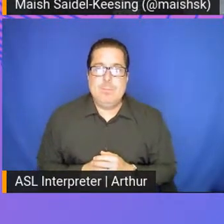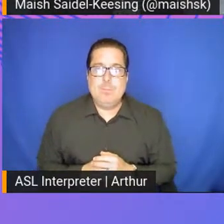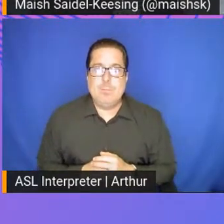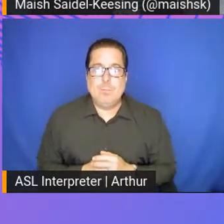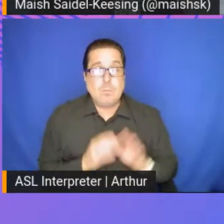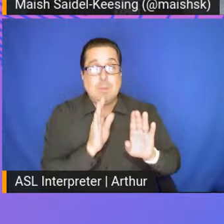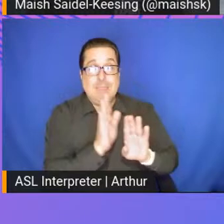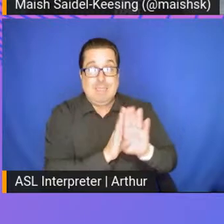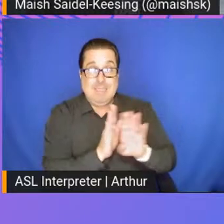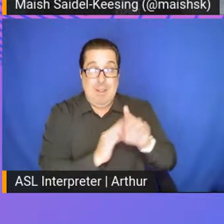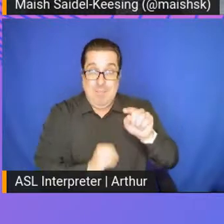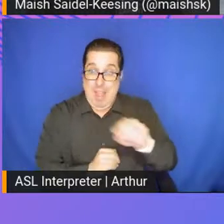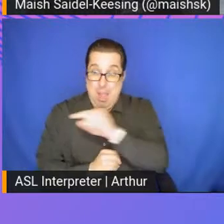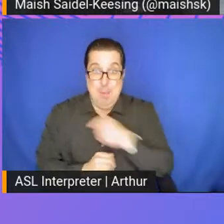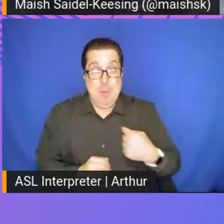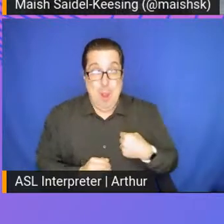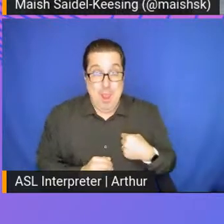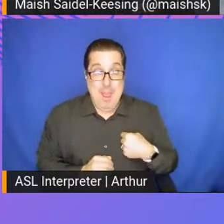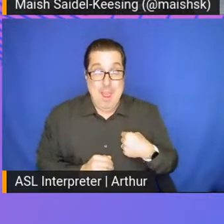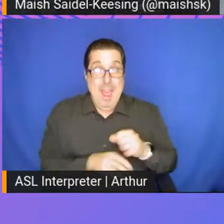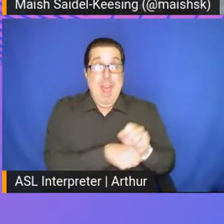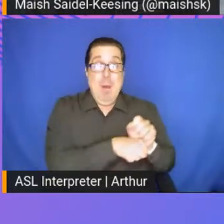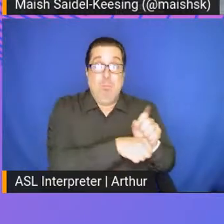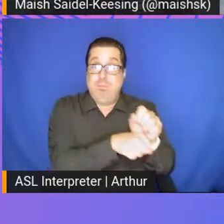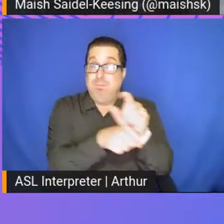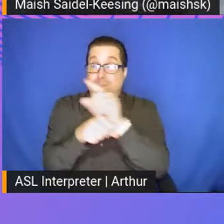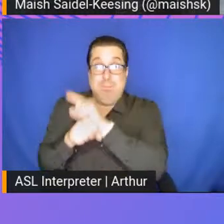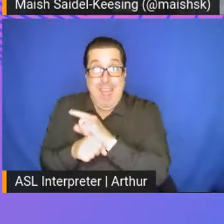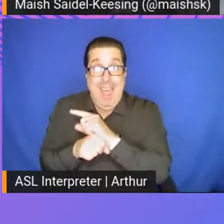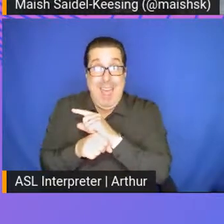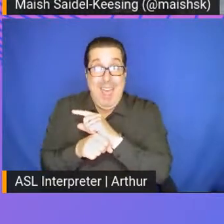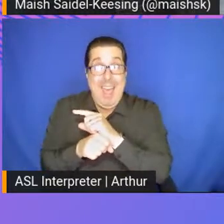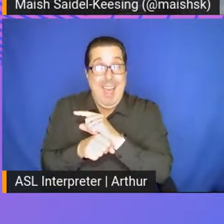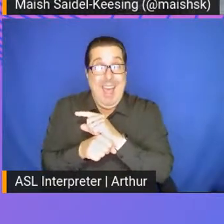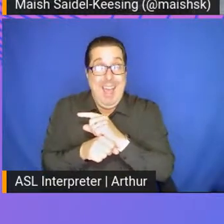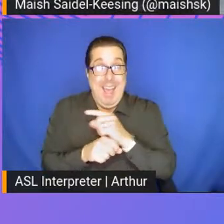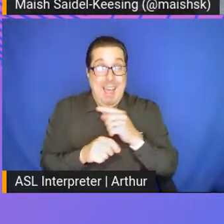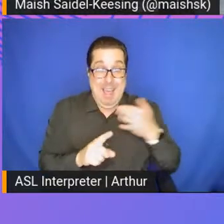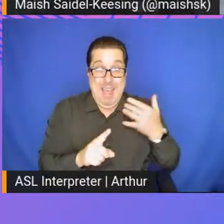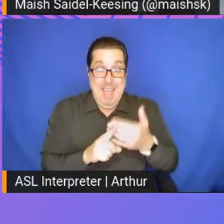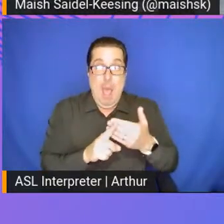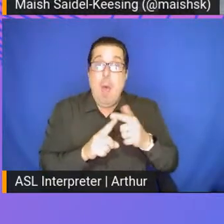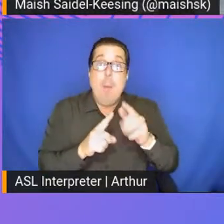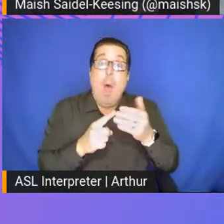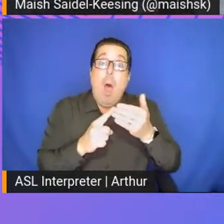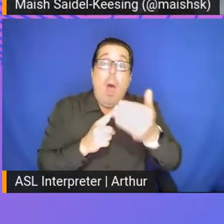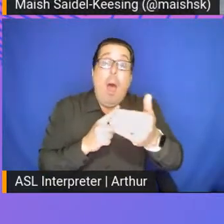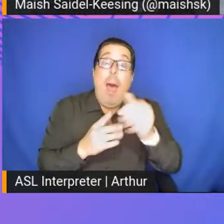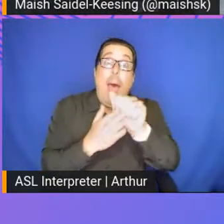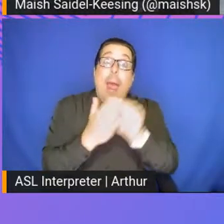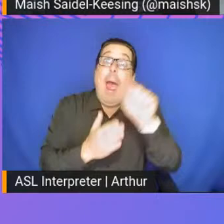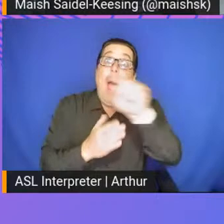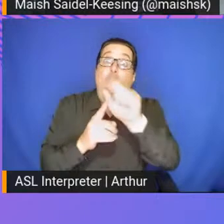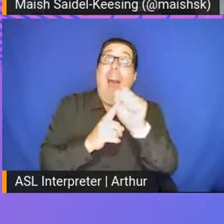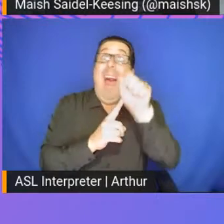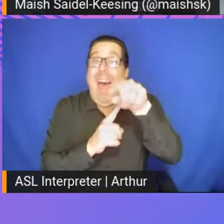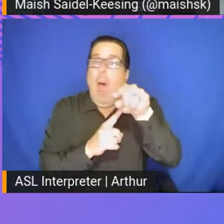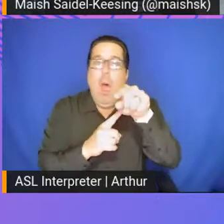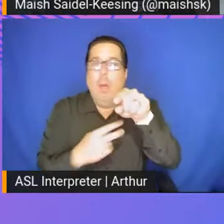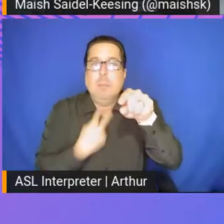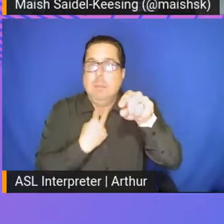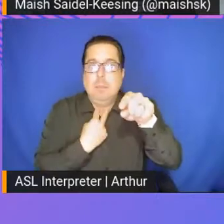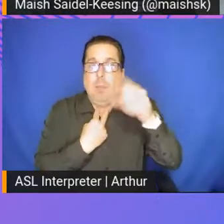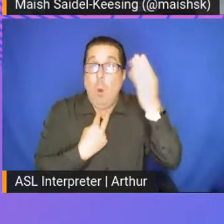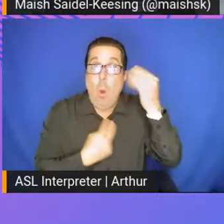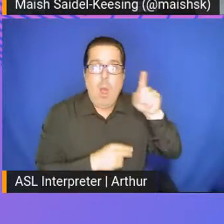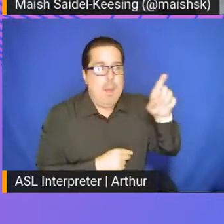developers couldn't actually deploy anything into these accounts because Bamboo was